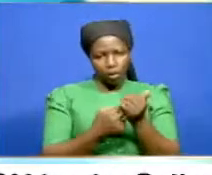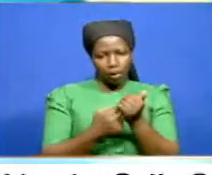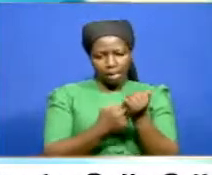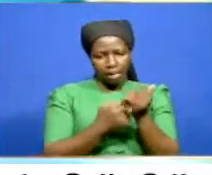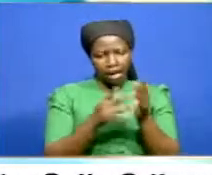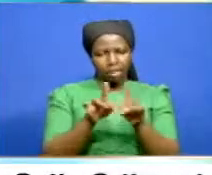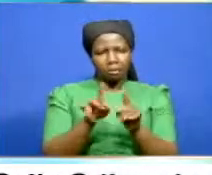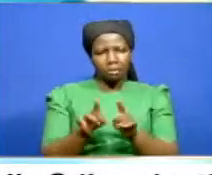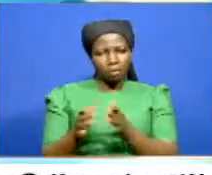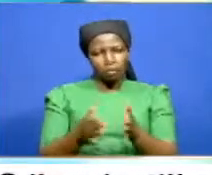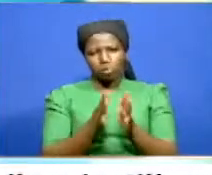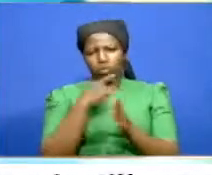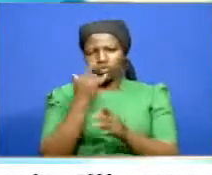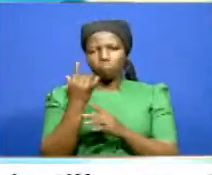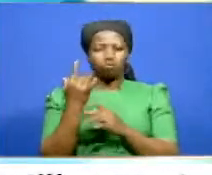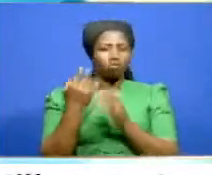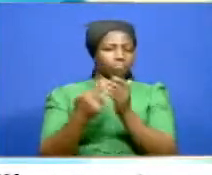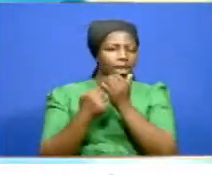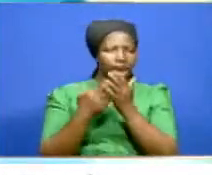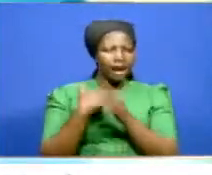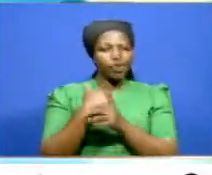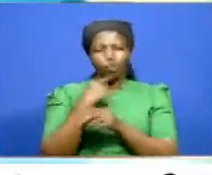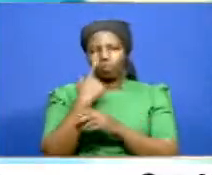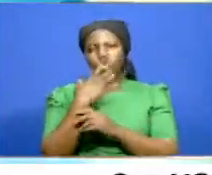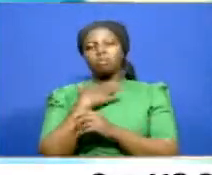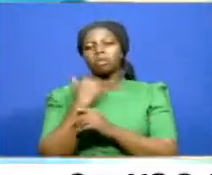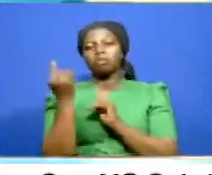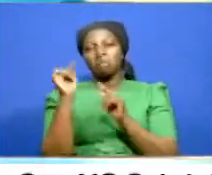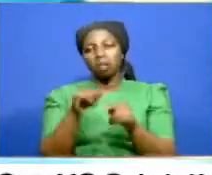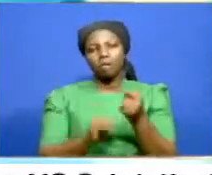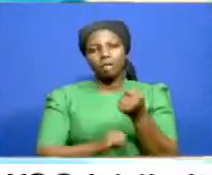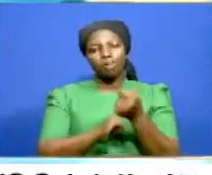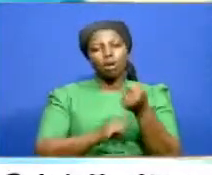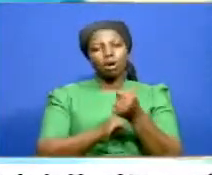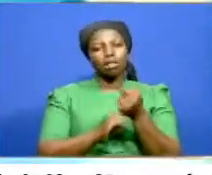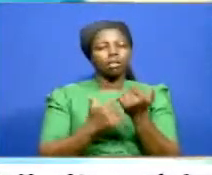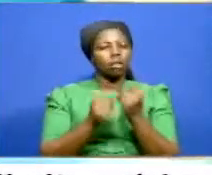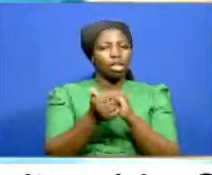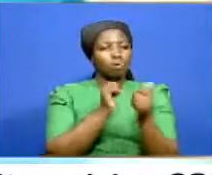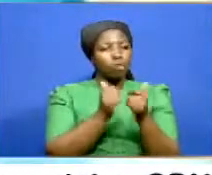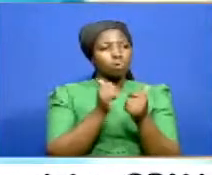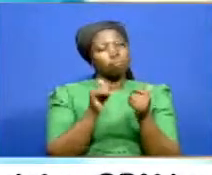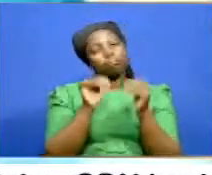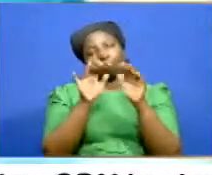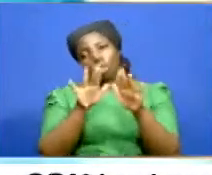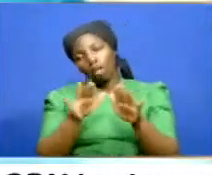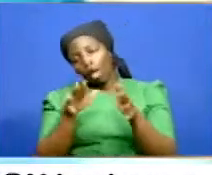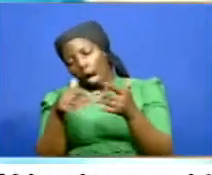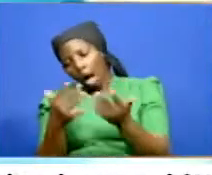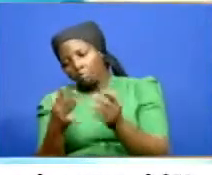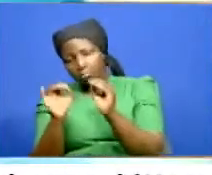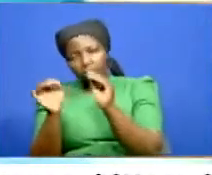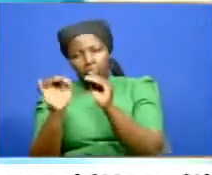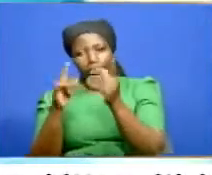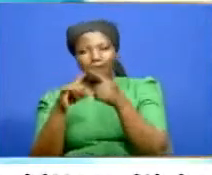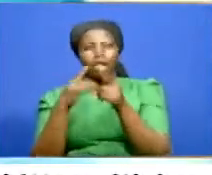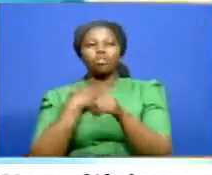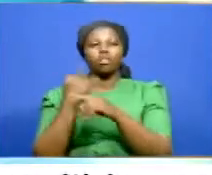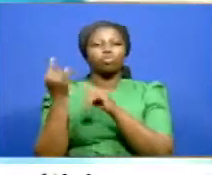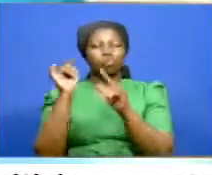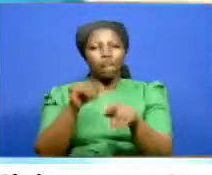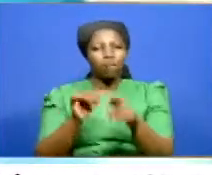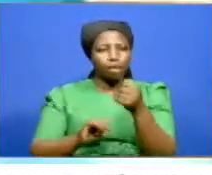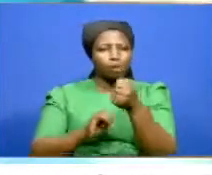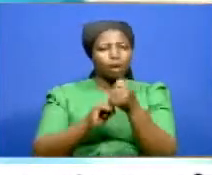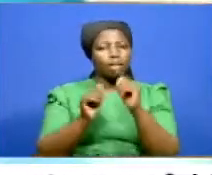are willing to come and support the game. It doesn't matter how, they just want to come in and just, you know, promote the game. At the end of the day, you know,